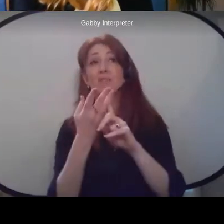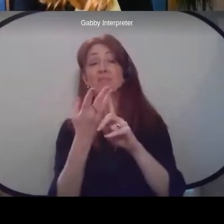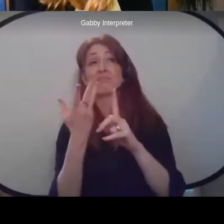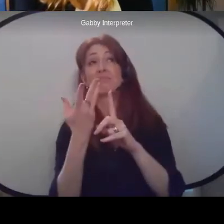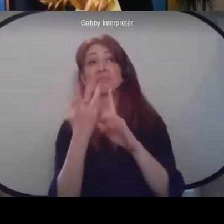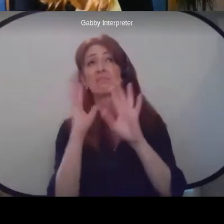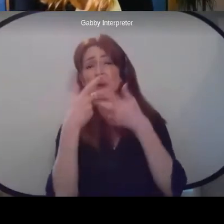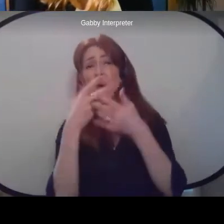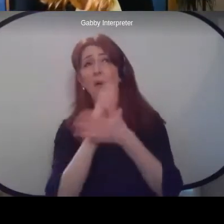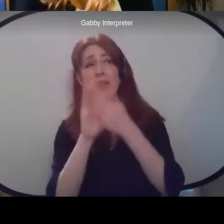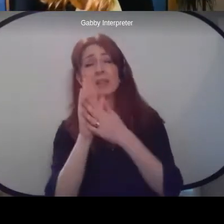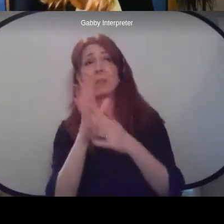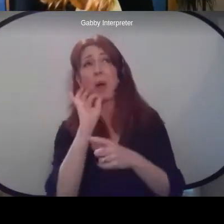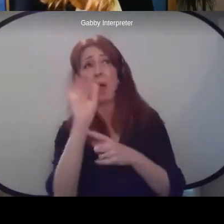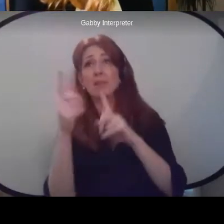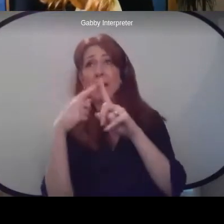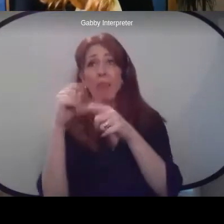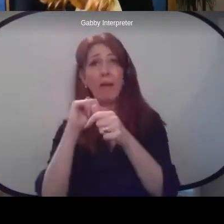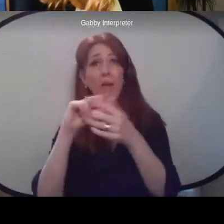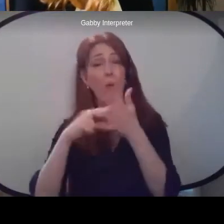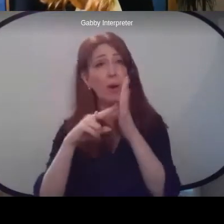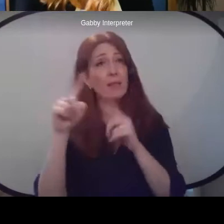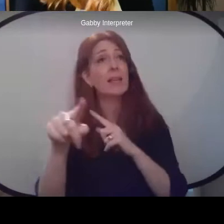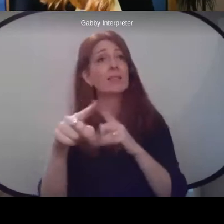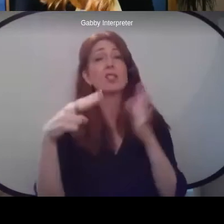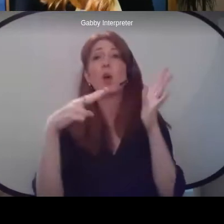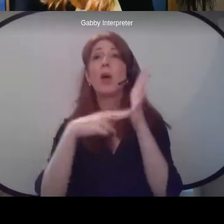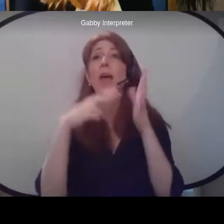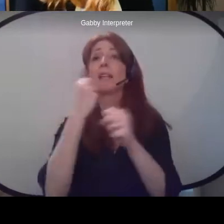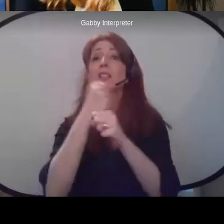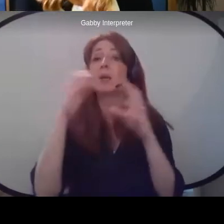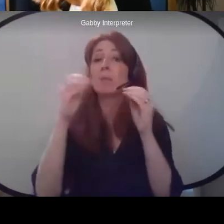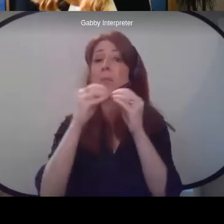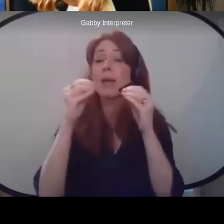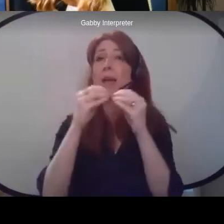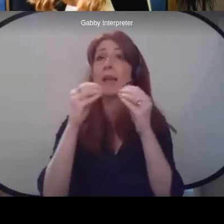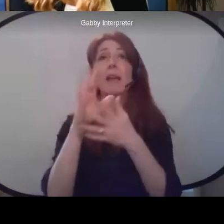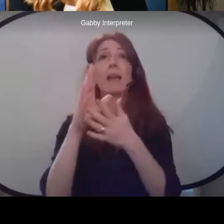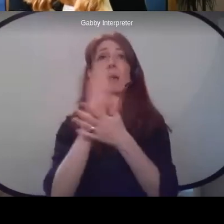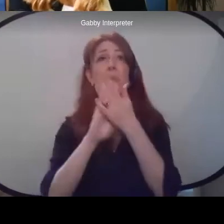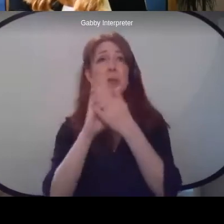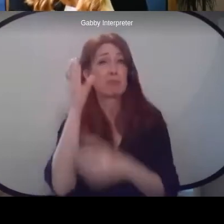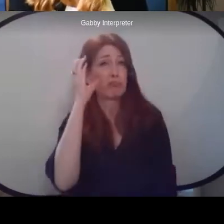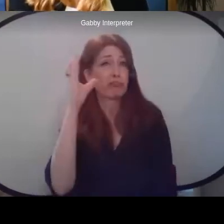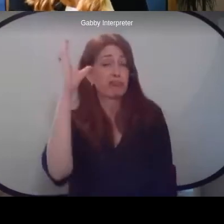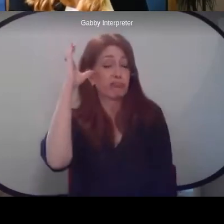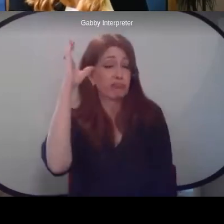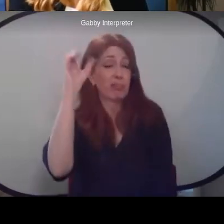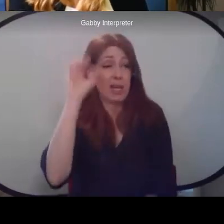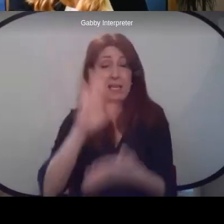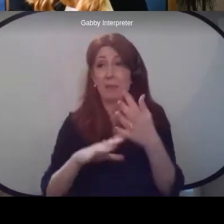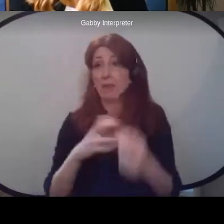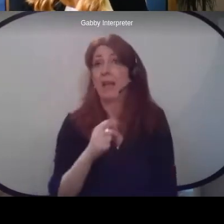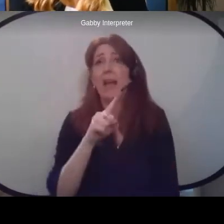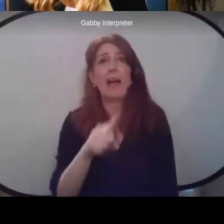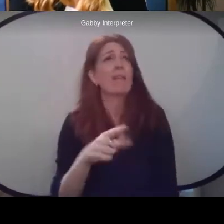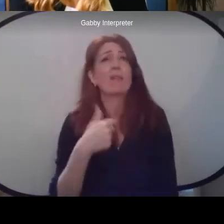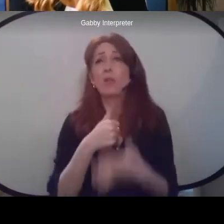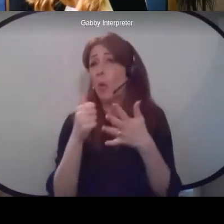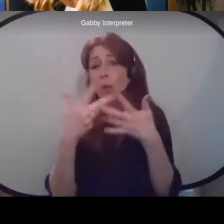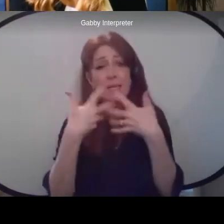the NGBs of any particular sport that you're involved in, because they'll have a wealth of experience, and they're not always particularly digital. They're not